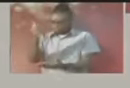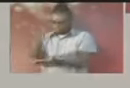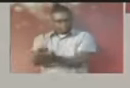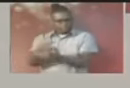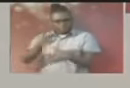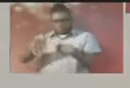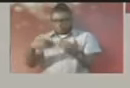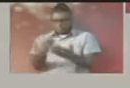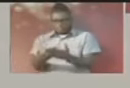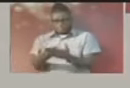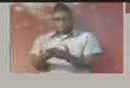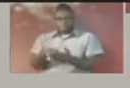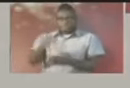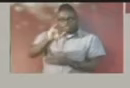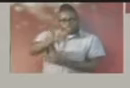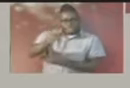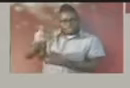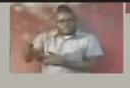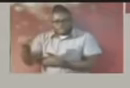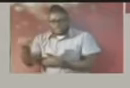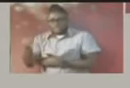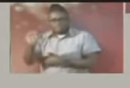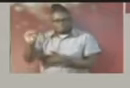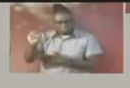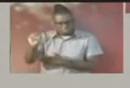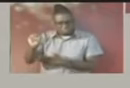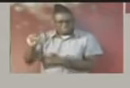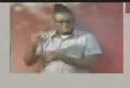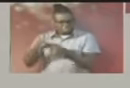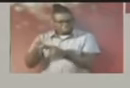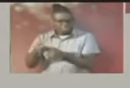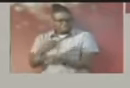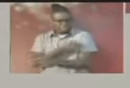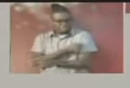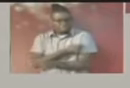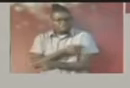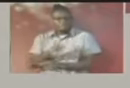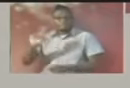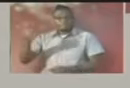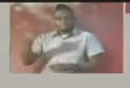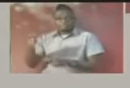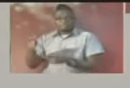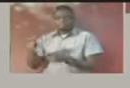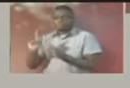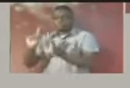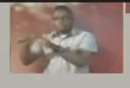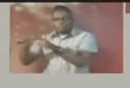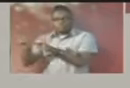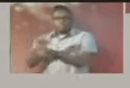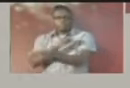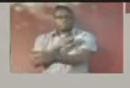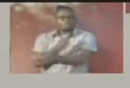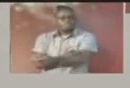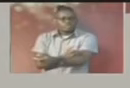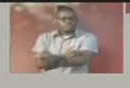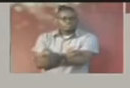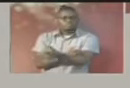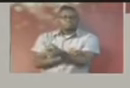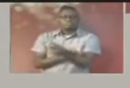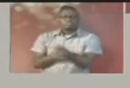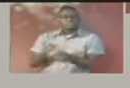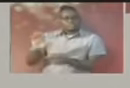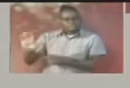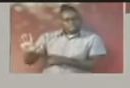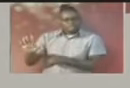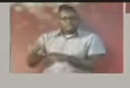well as the Moderna vaccine will be going before the Drug Advisory Committee shortly as well. We are trying to keep abreast of what is happening